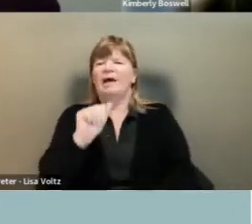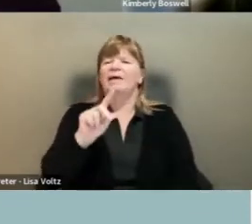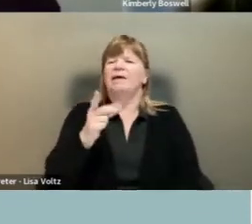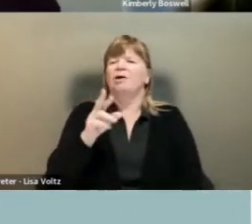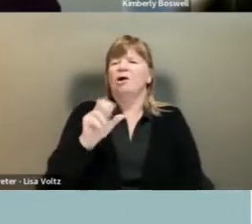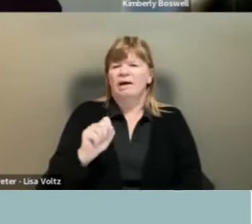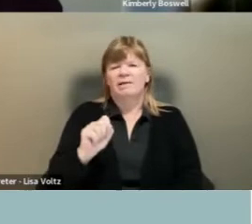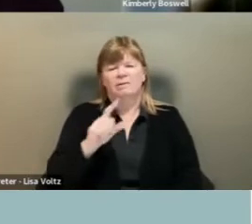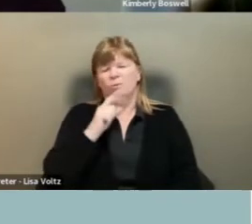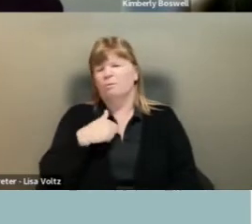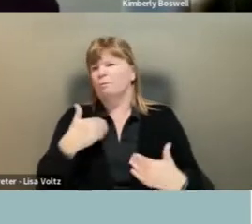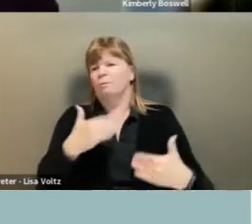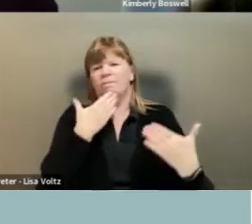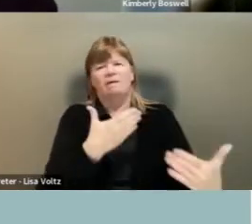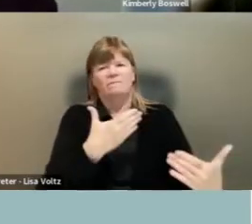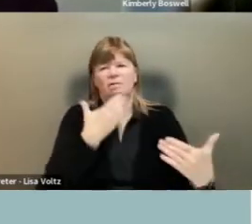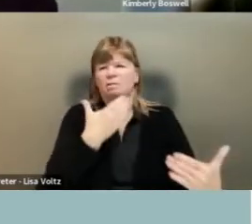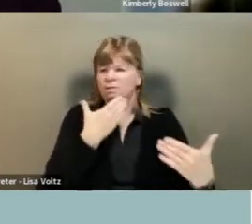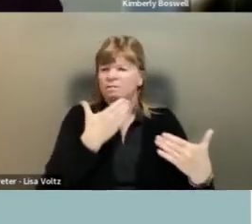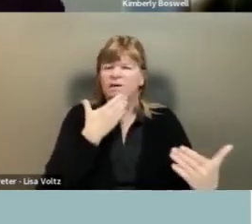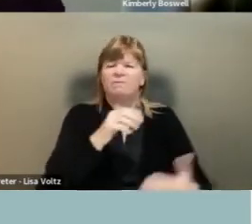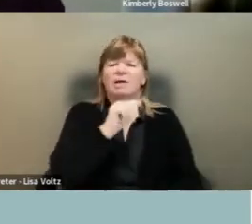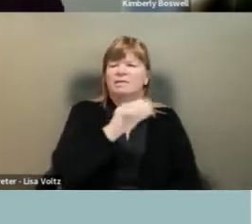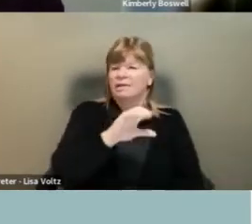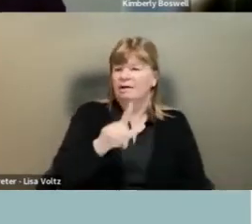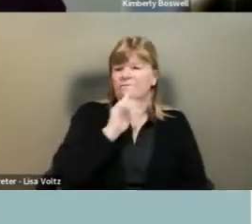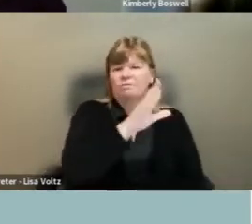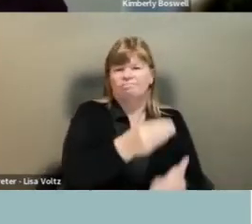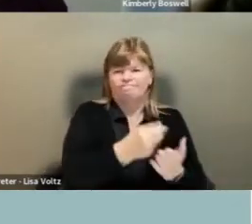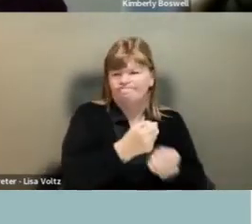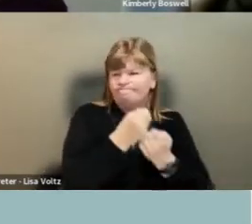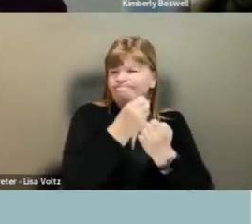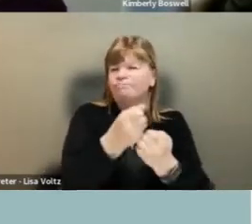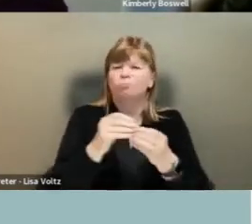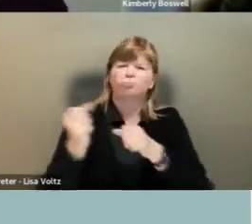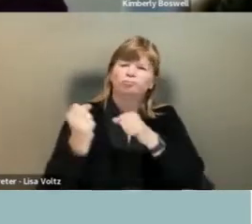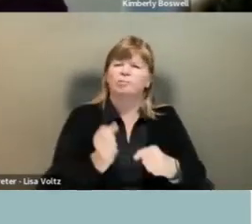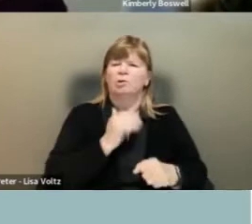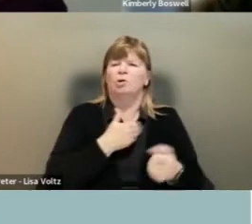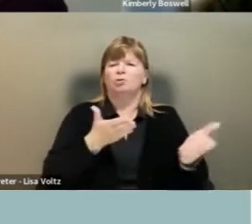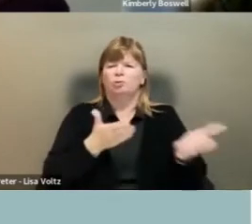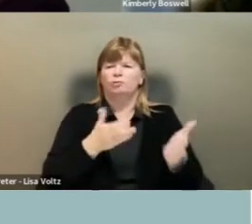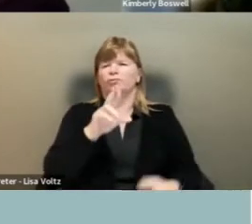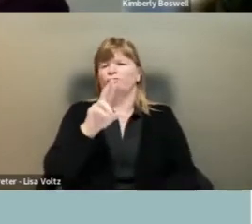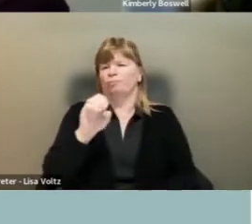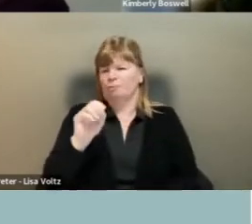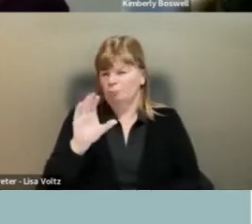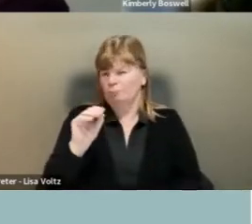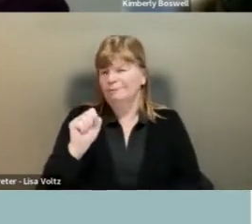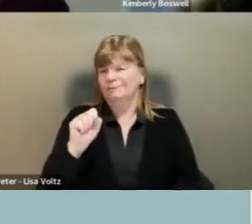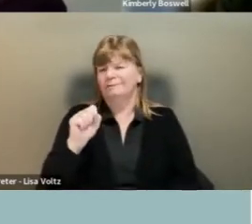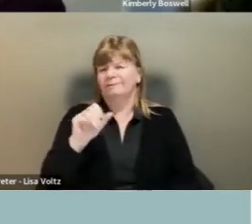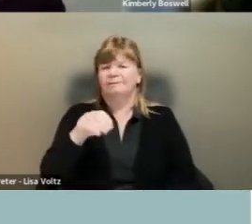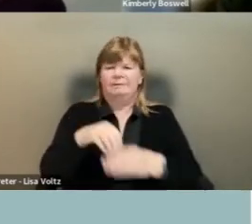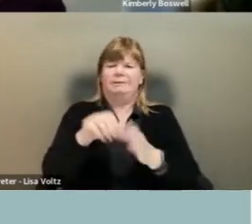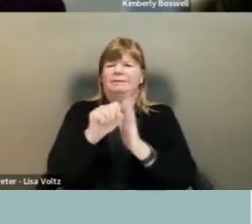just very thankful. We're thankful for ACL for the funding that strengthens our services and resources in our state.